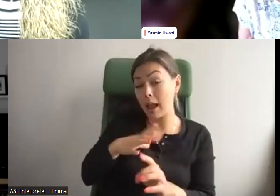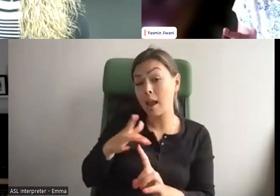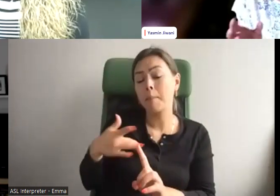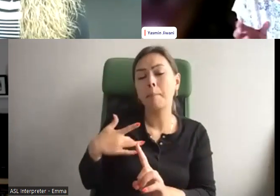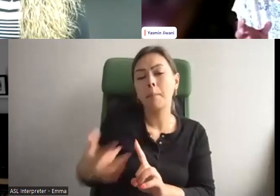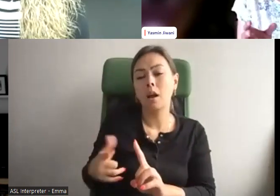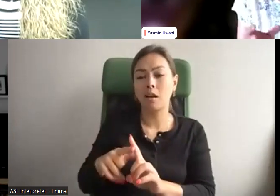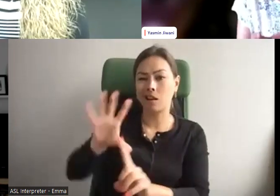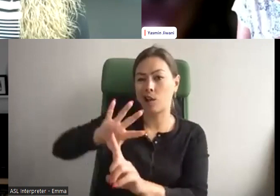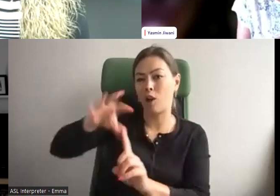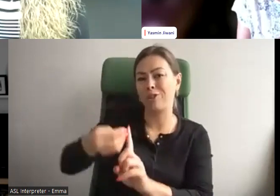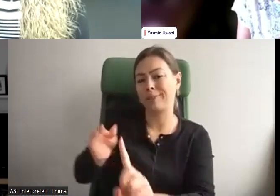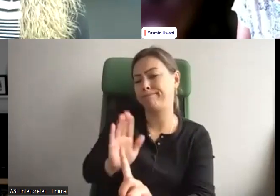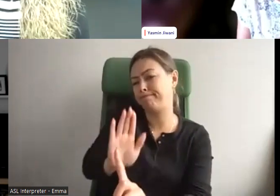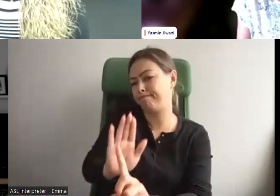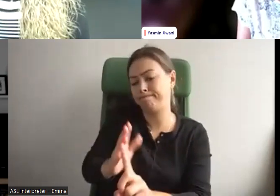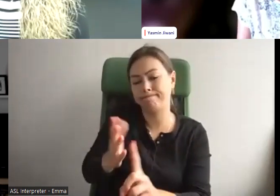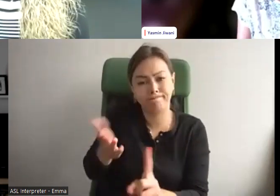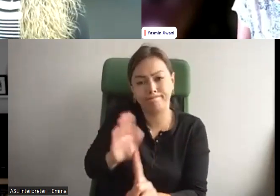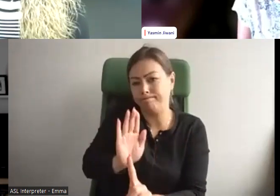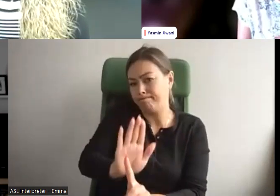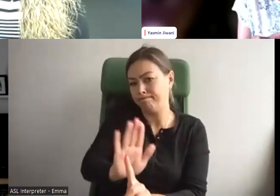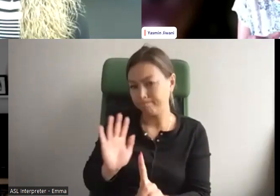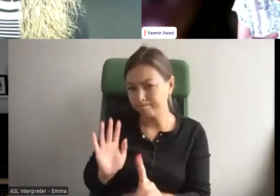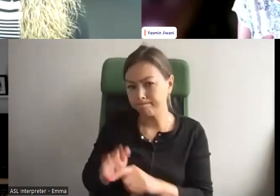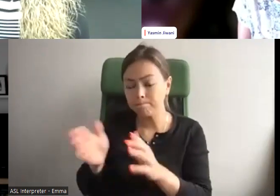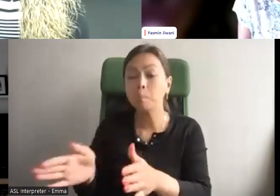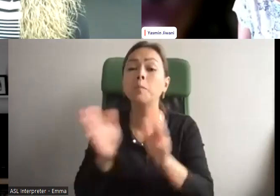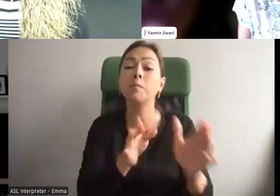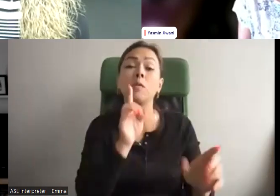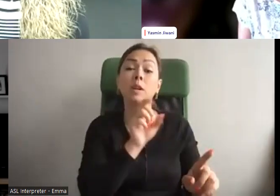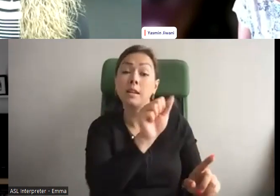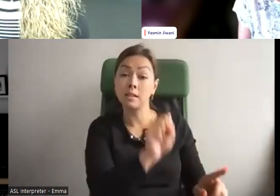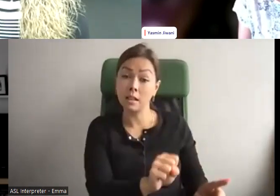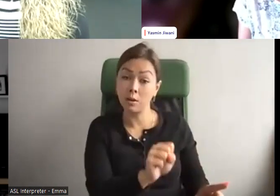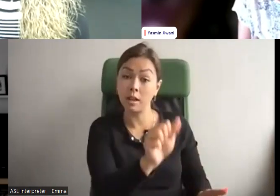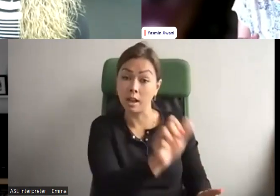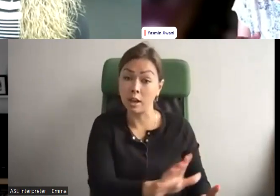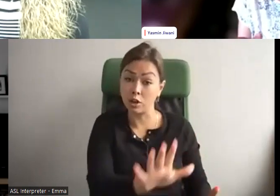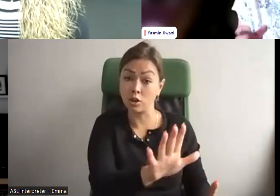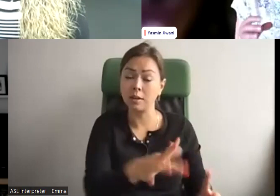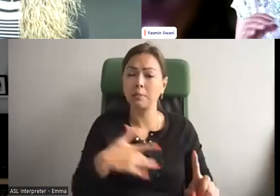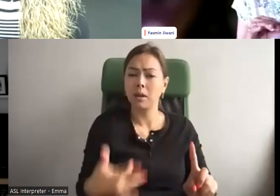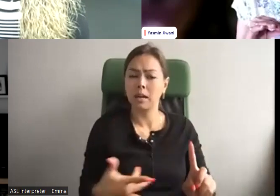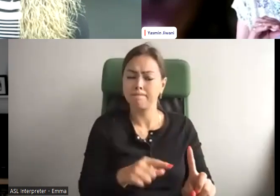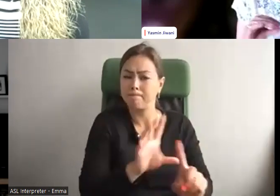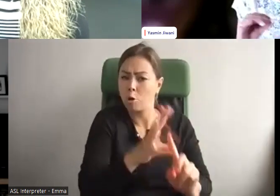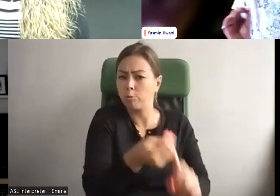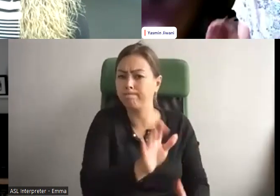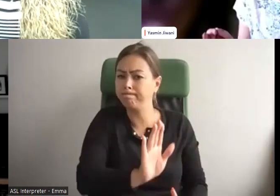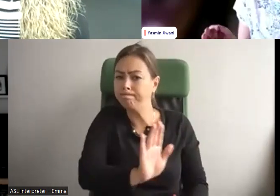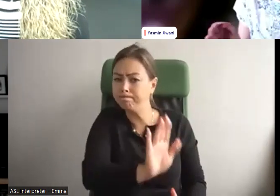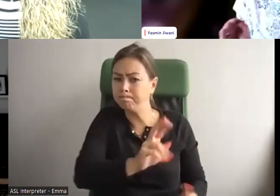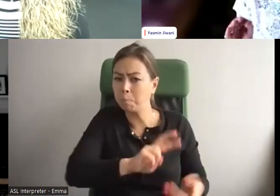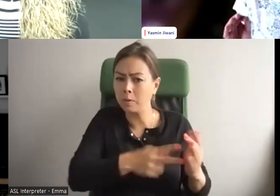trait. For South Asian men, it's considered, again, a cultural issue. So everything sort of